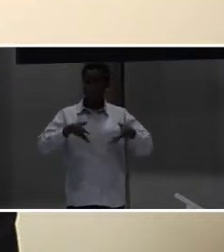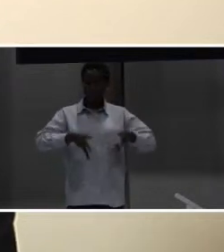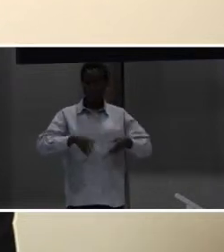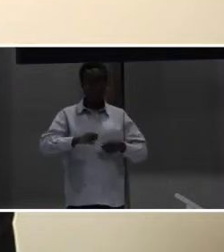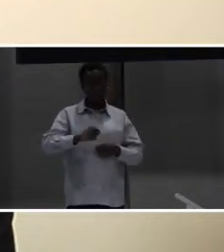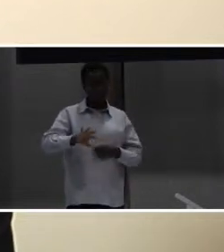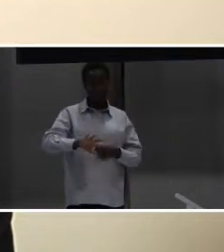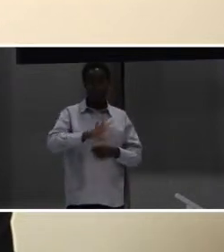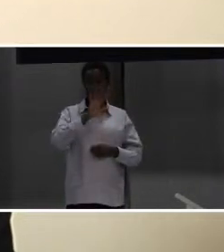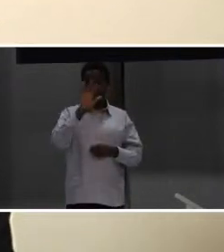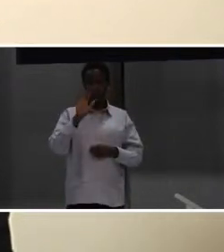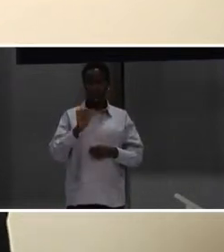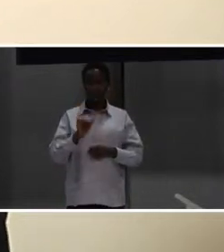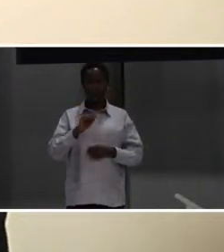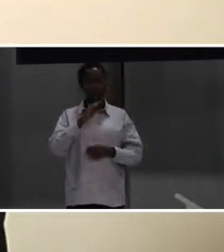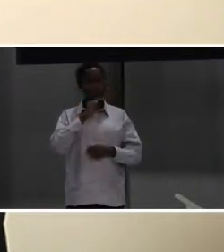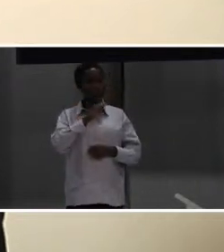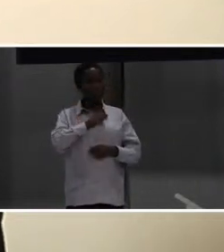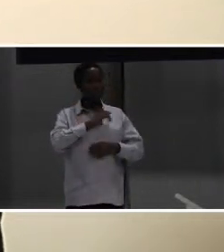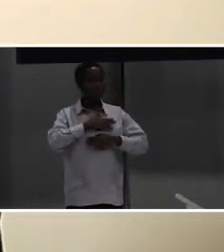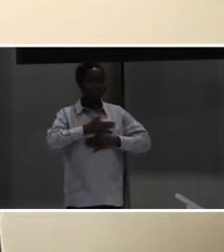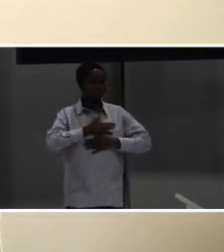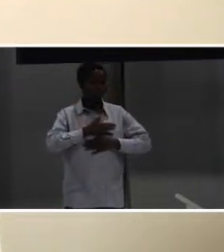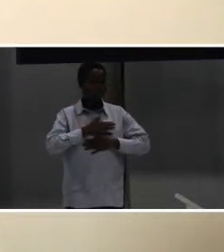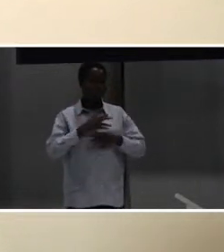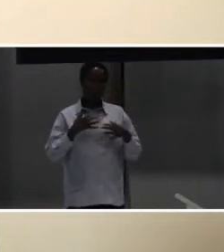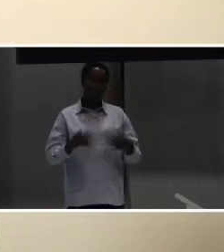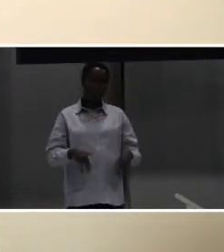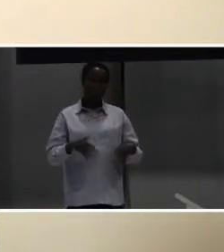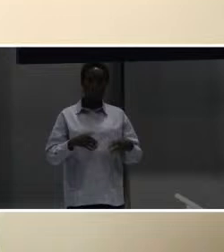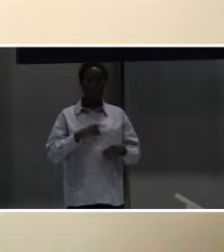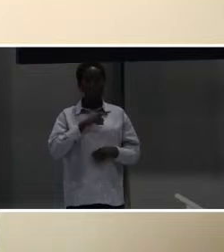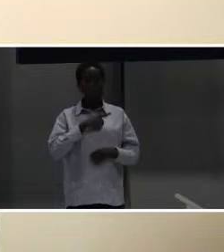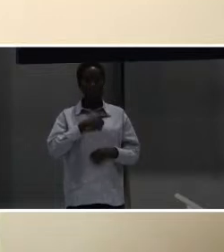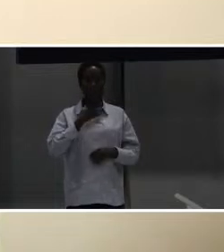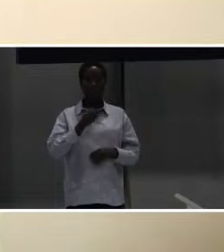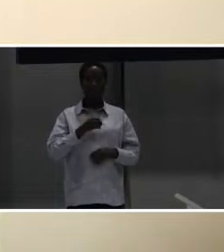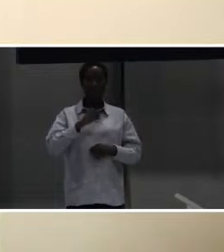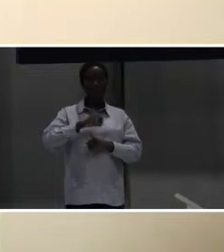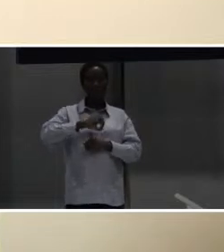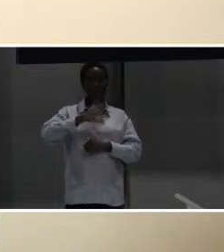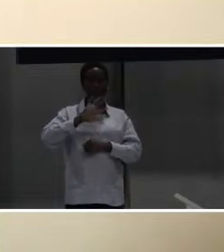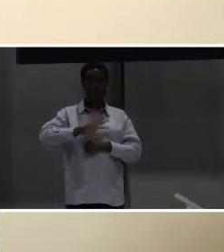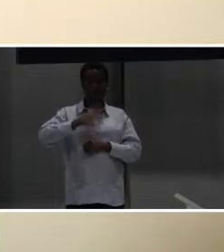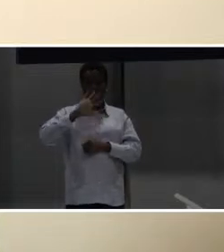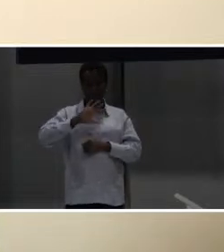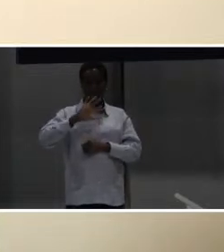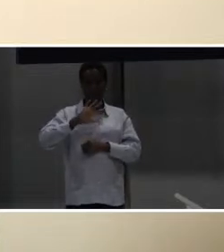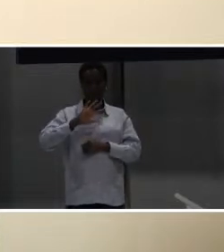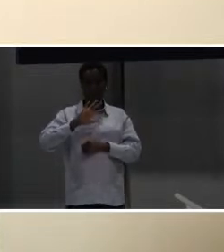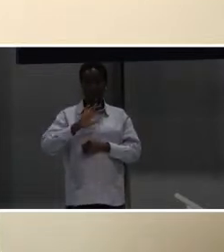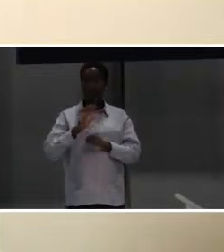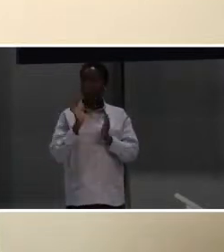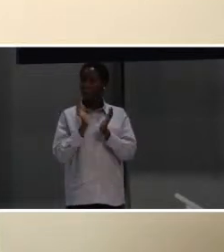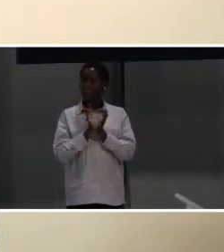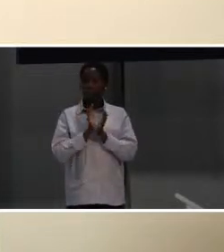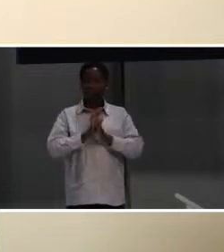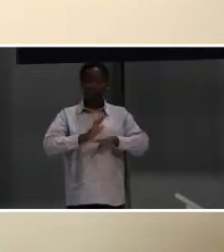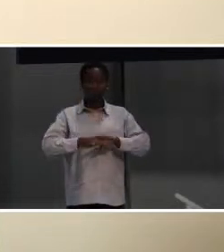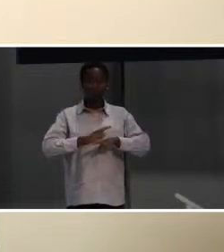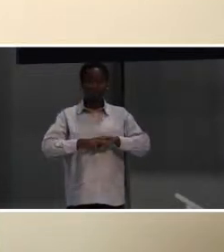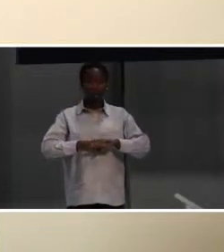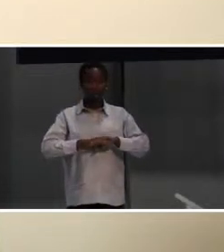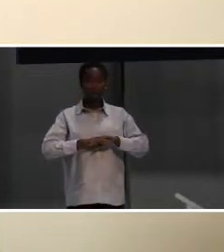our singular honor to host the 5th General Assembly and International Conference of